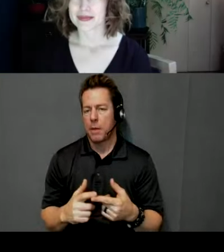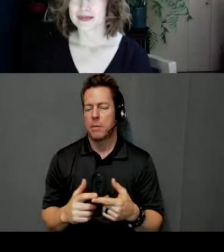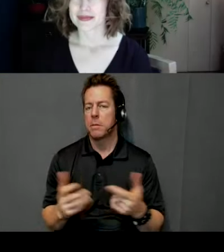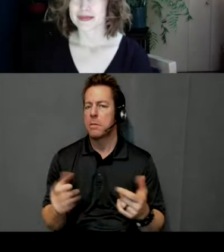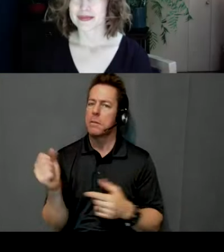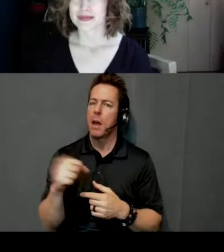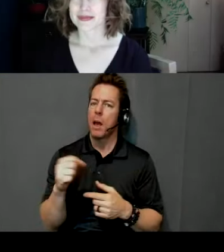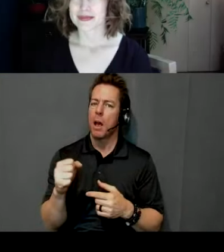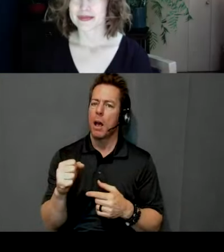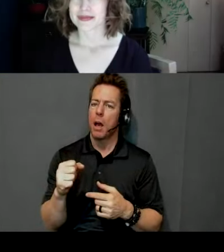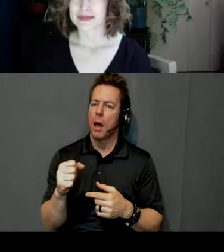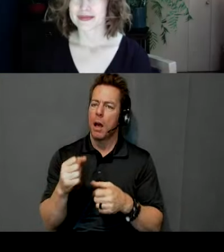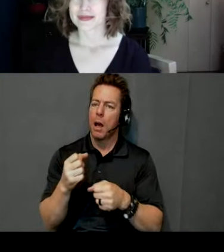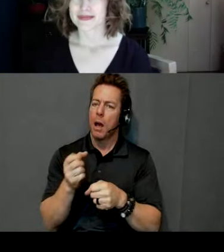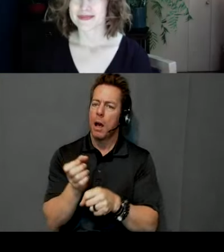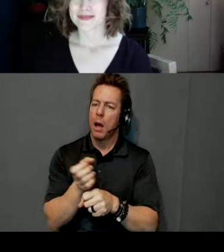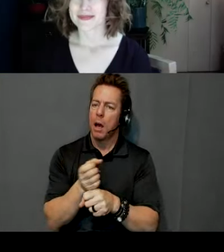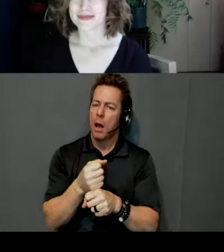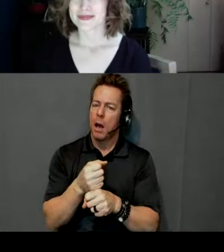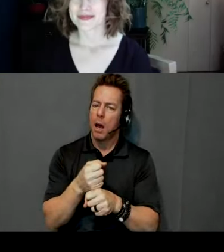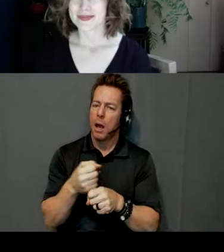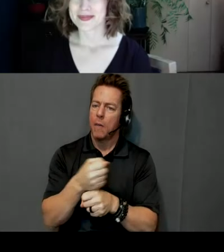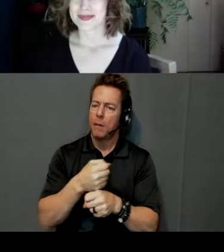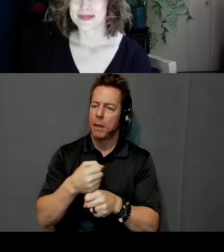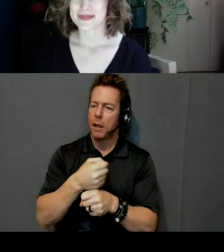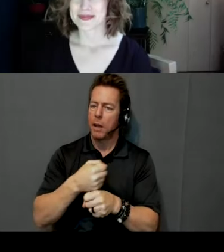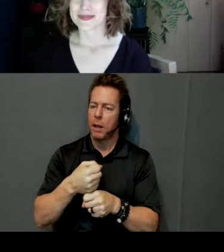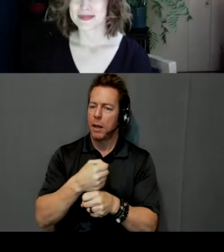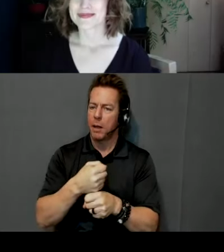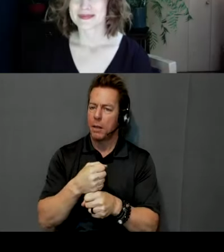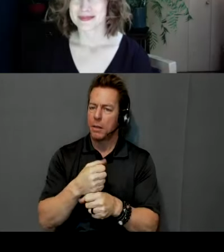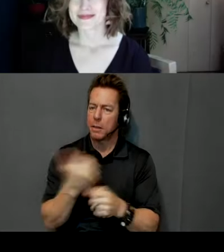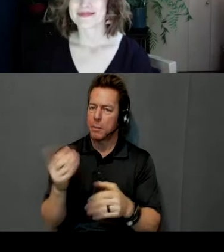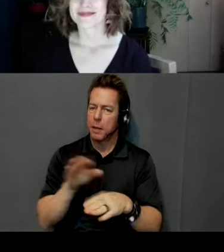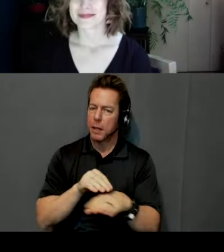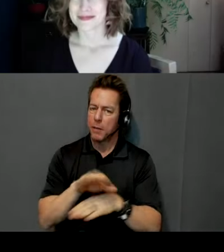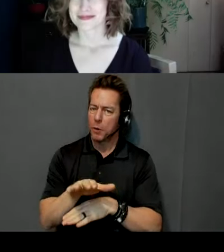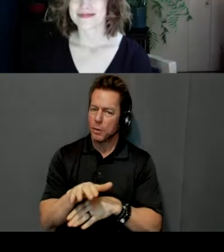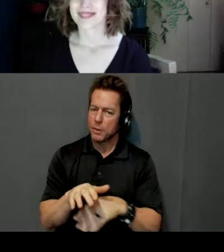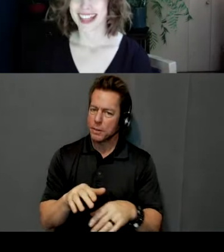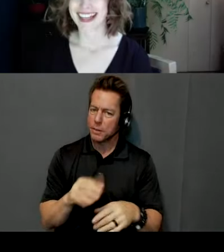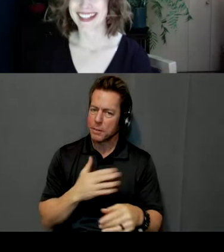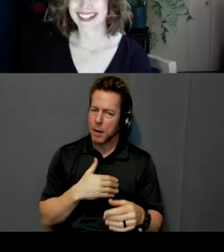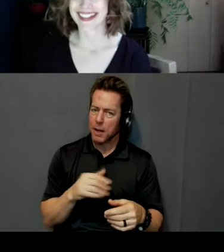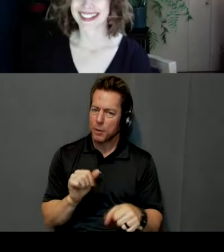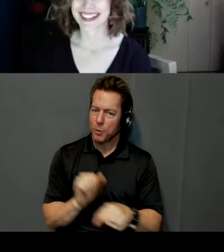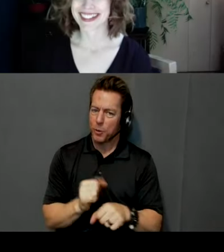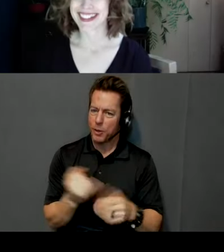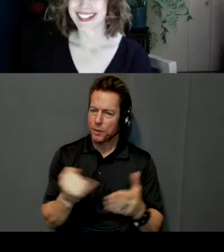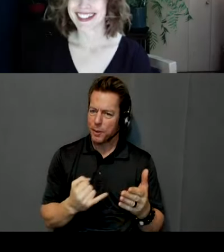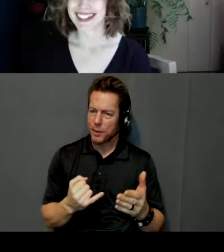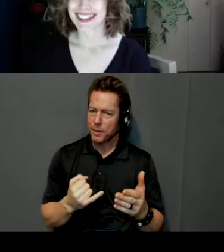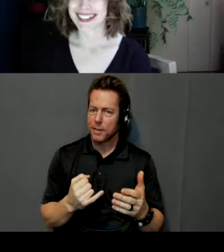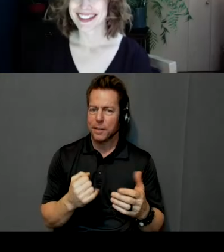yeah, coffee has a big you know, contributing factor in my practice. I get up, I make